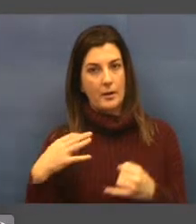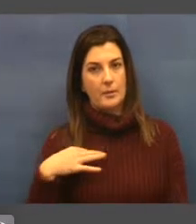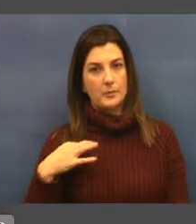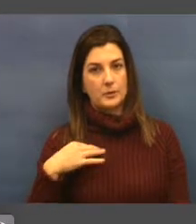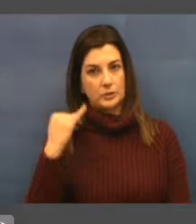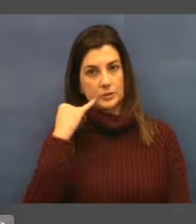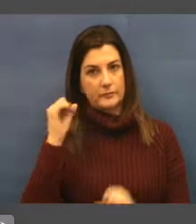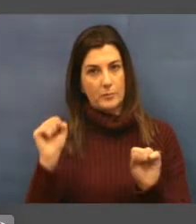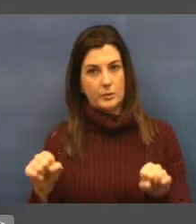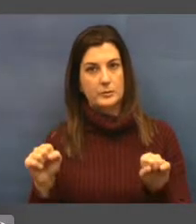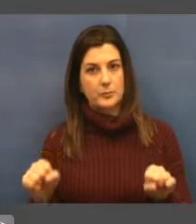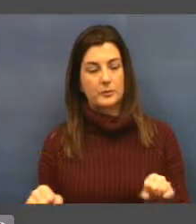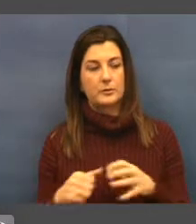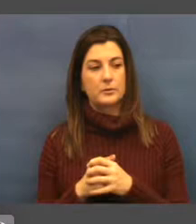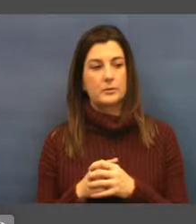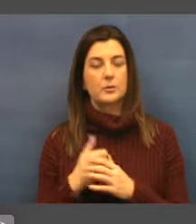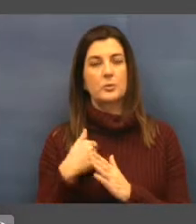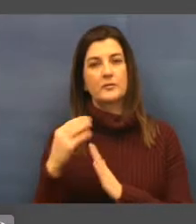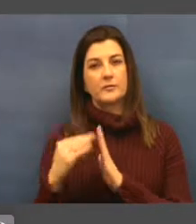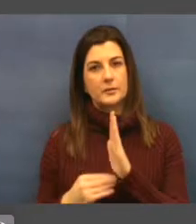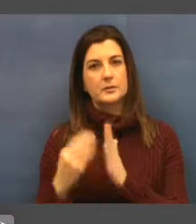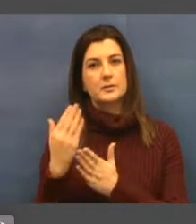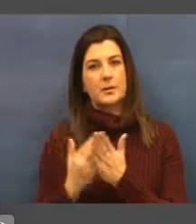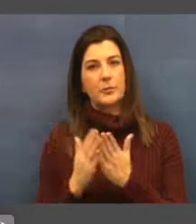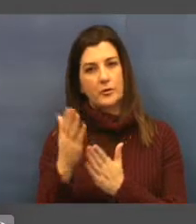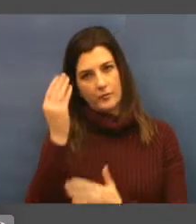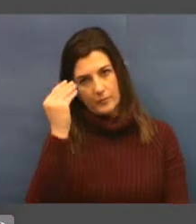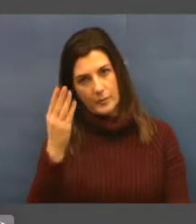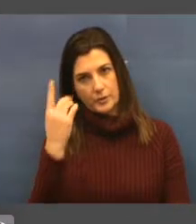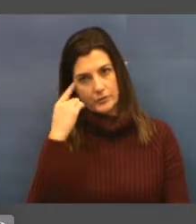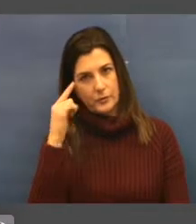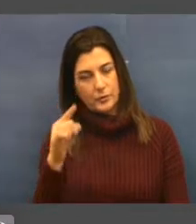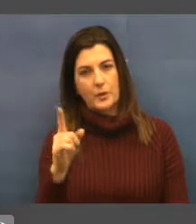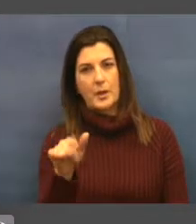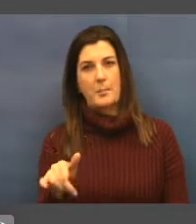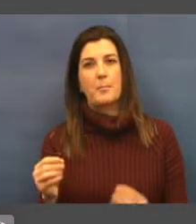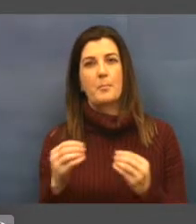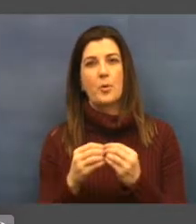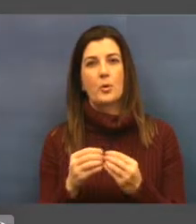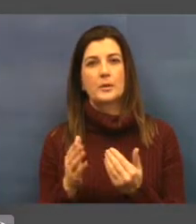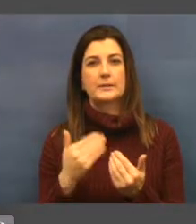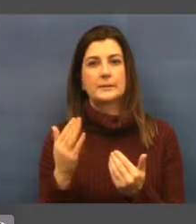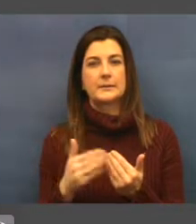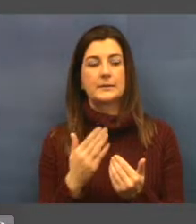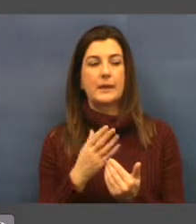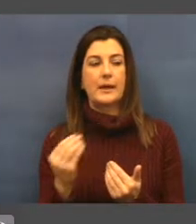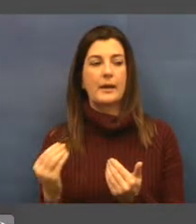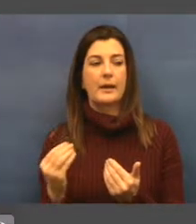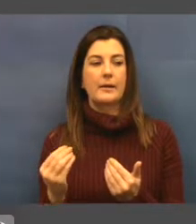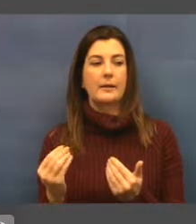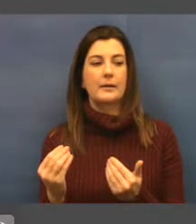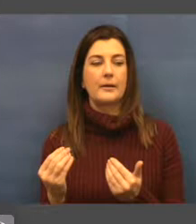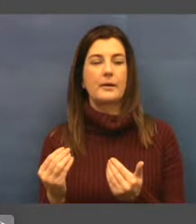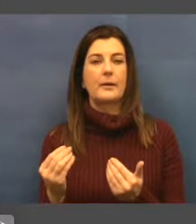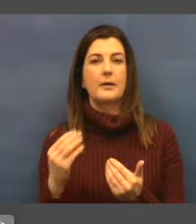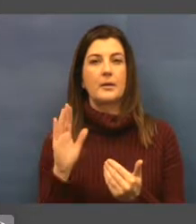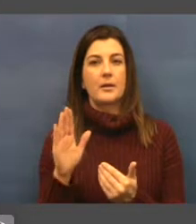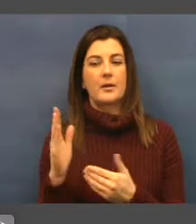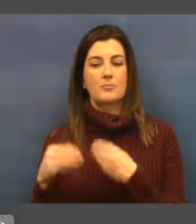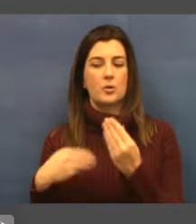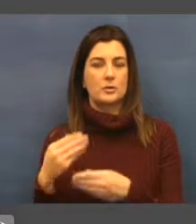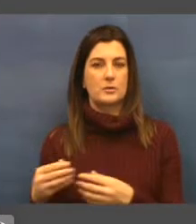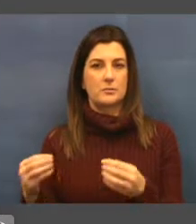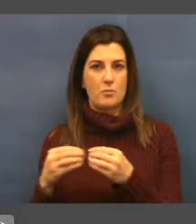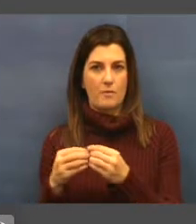possible. We've filled in some of the information for you, so that's simpler, and they are processed much